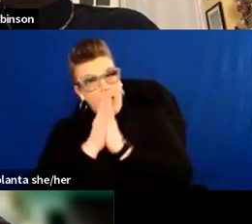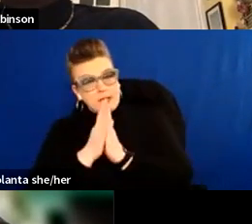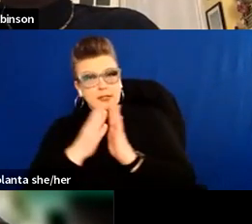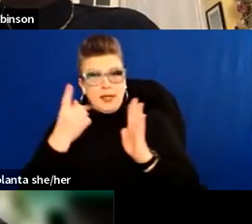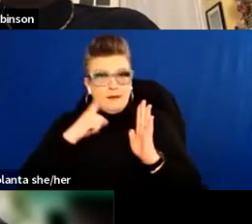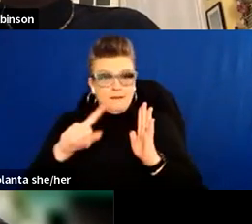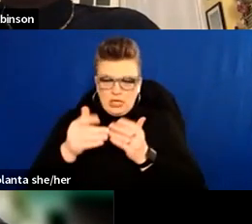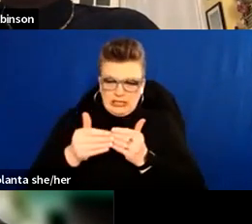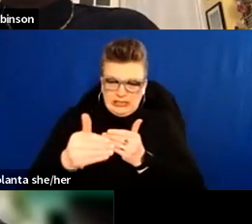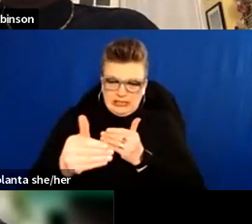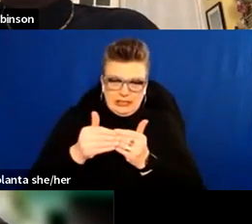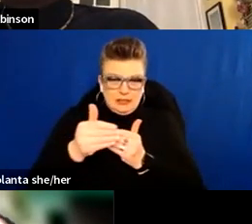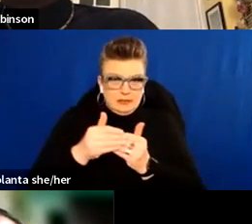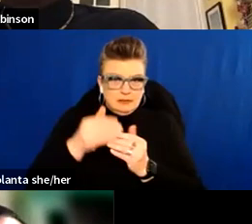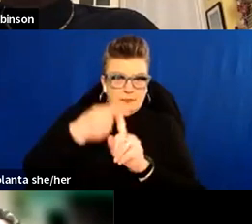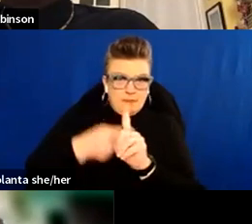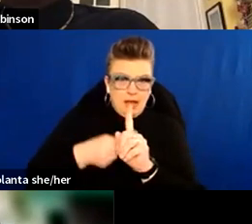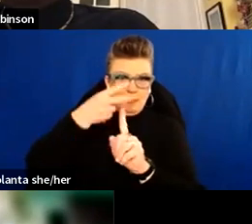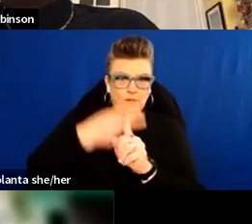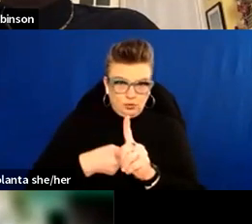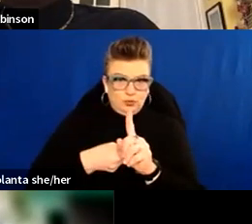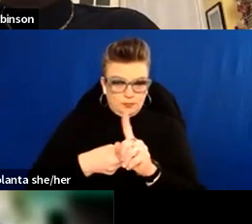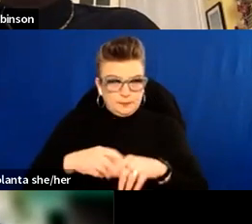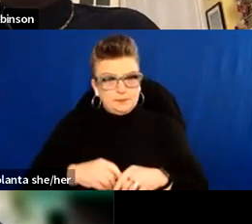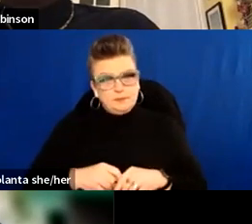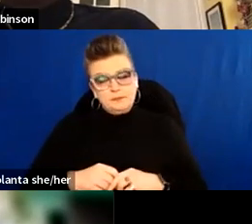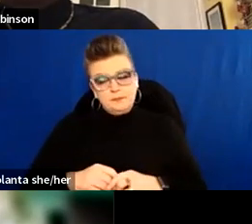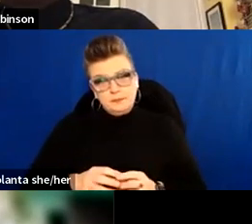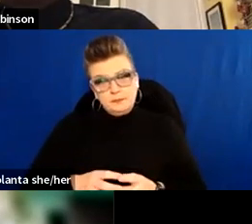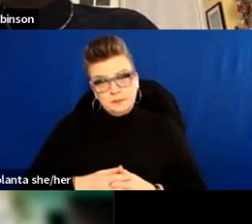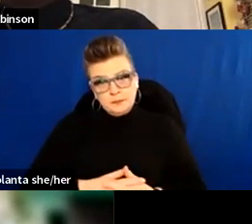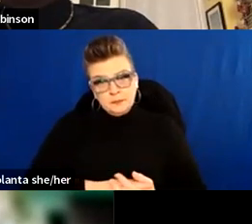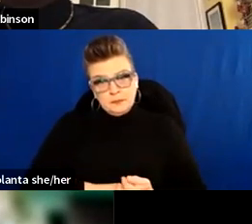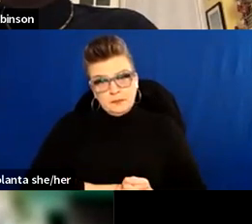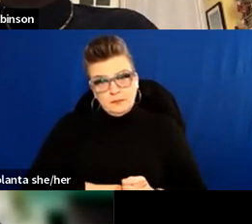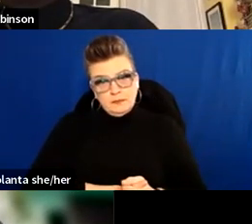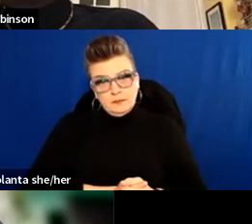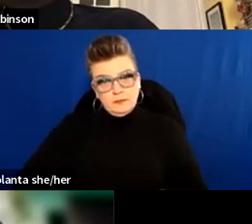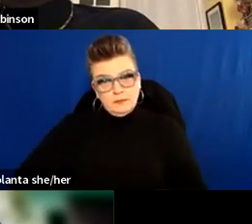for a month or two today is